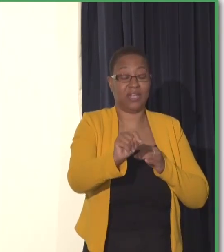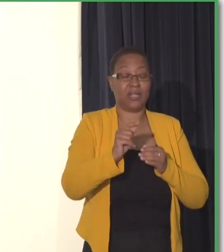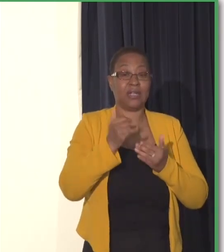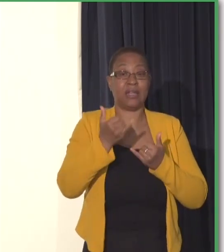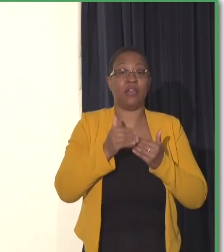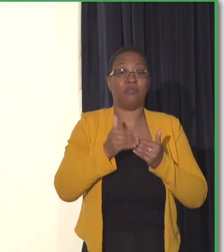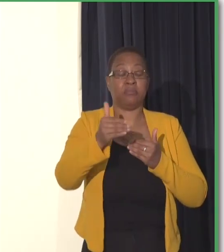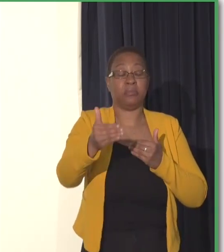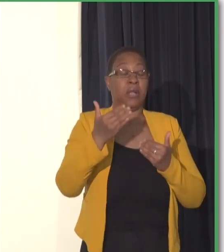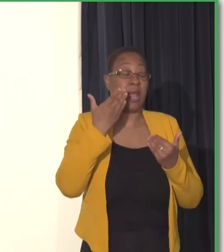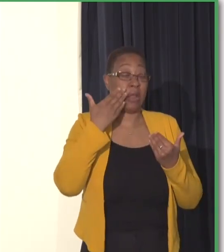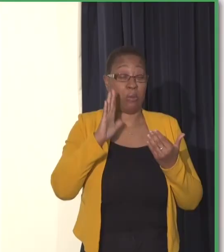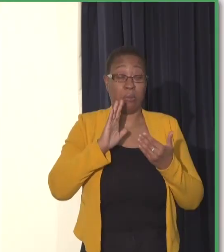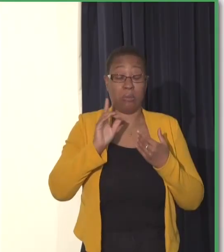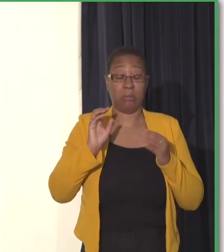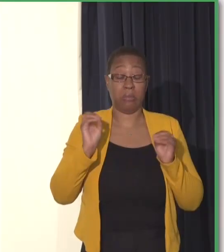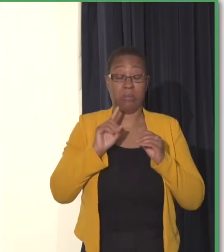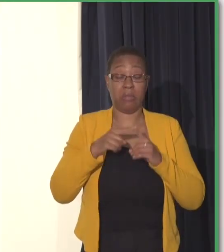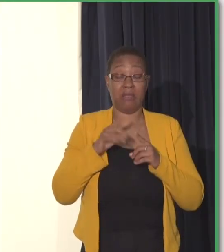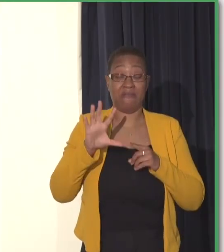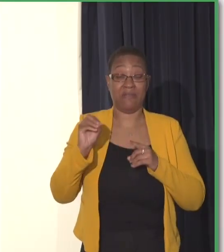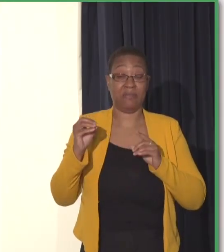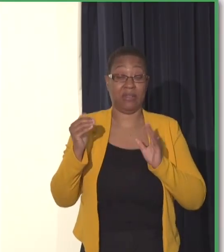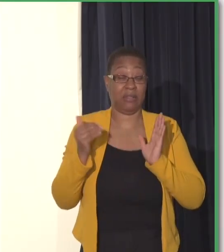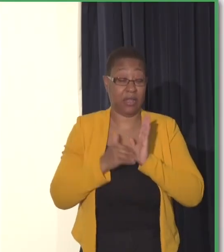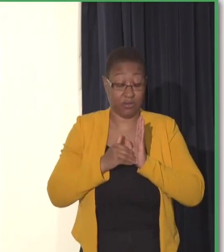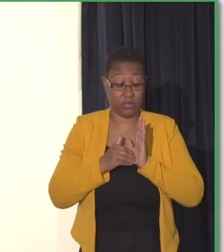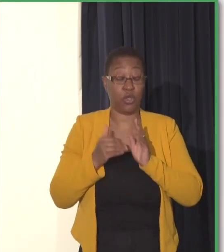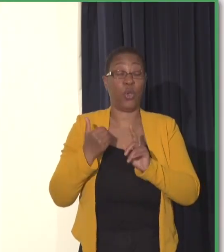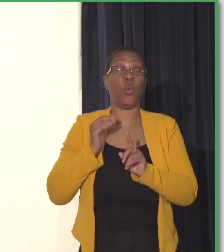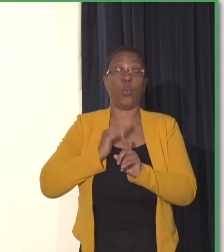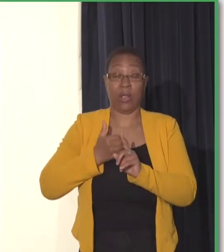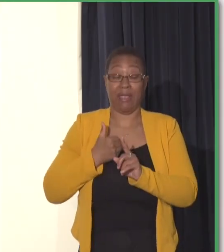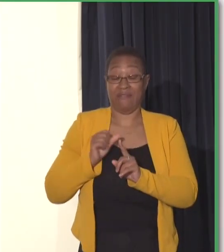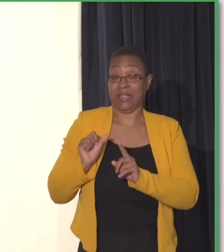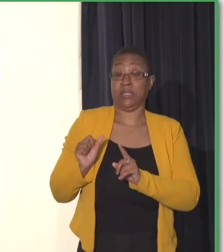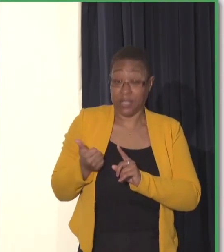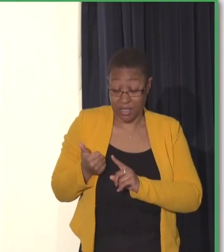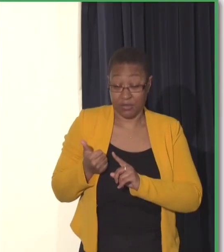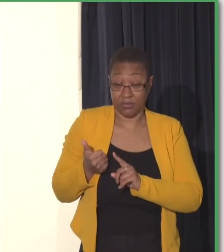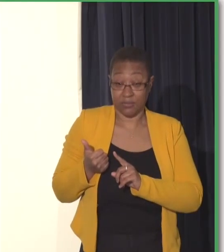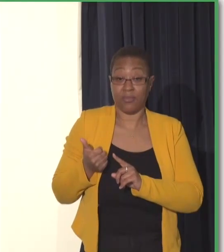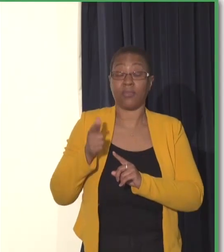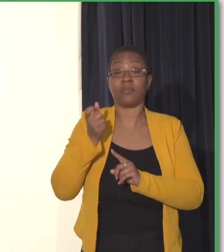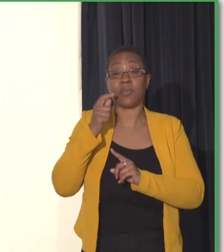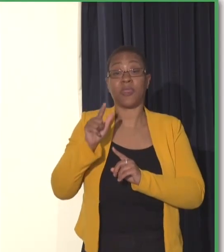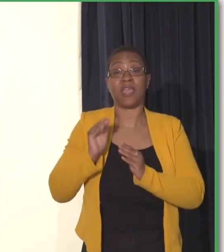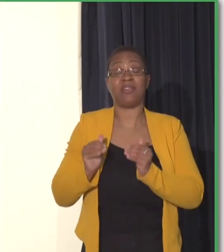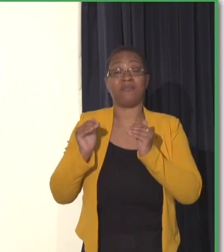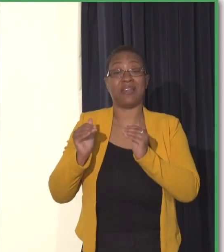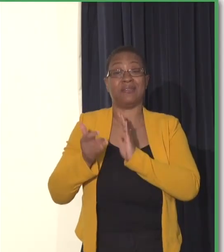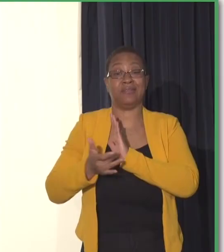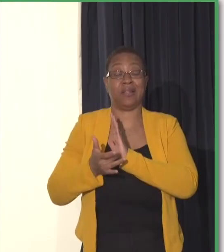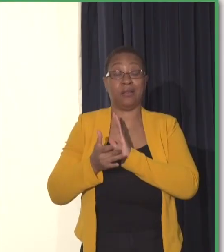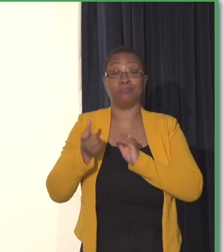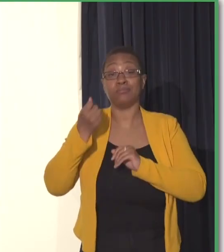So I don't know anything about 50,000, but that's why we have 10, just because they've advanced the technology. That doesn't mean that